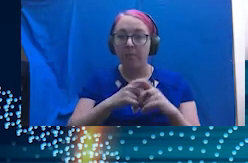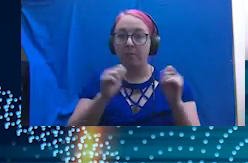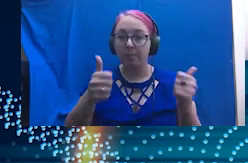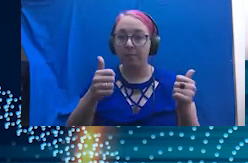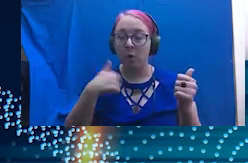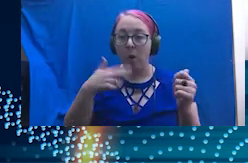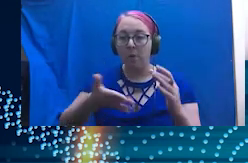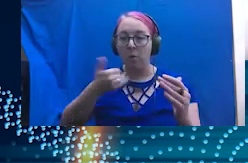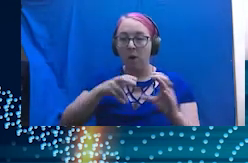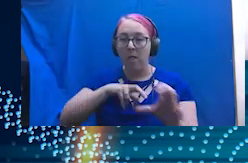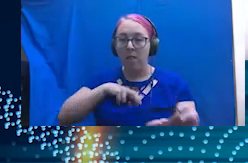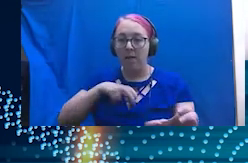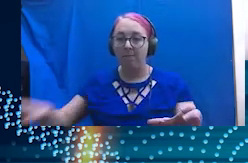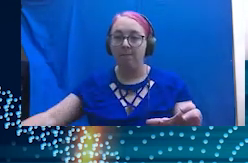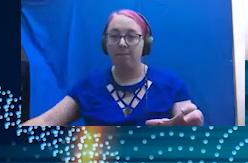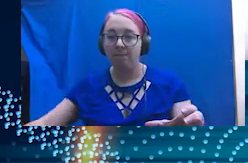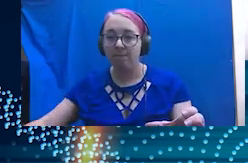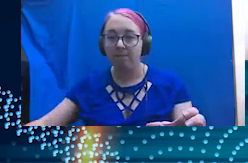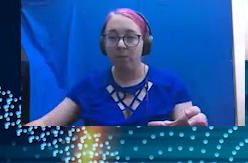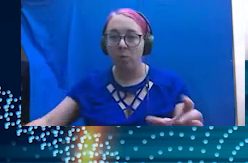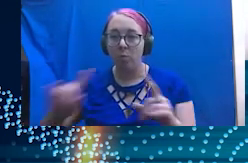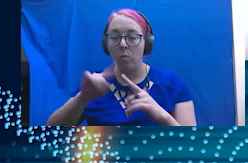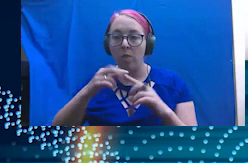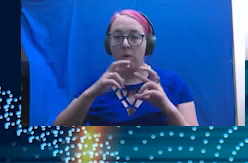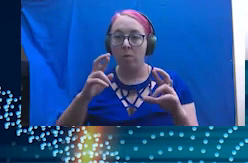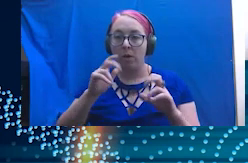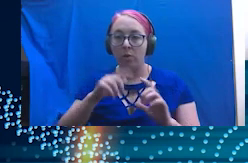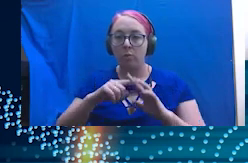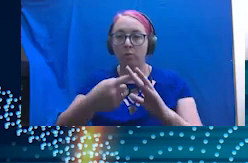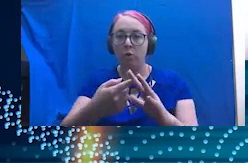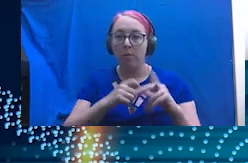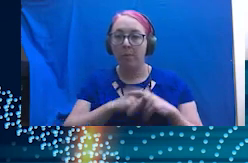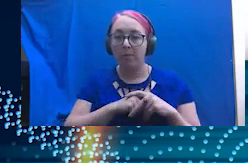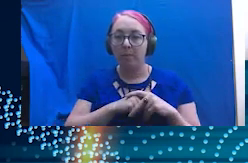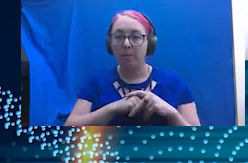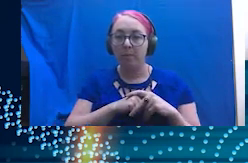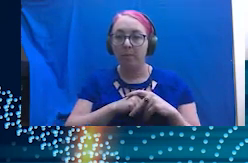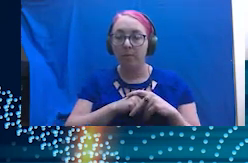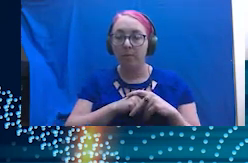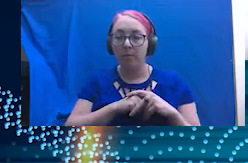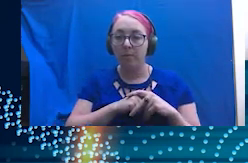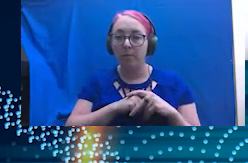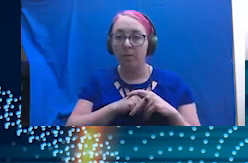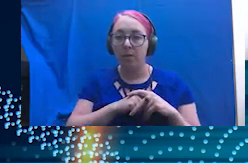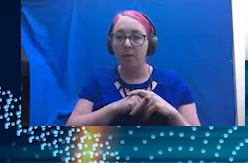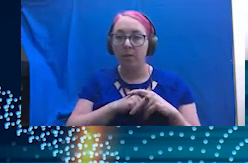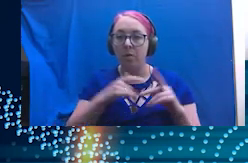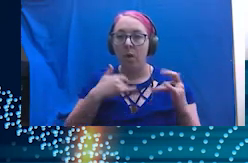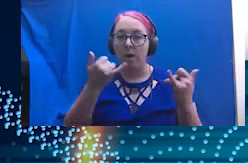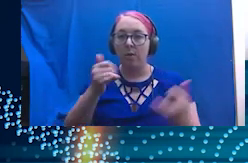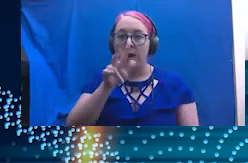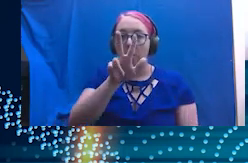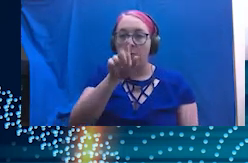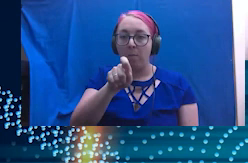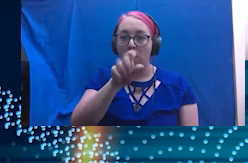a company called OpenAI, which means that it's openly licensed, and that means that it's free for now. Okay, so we're on version 3.5 that